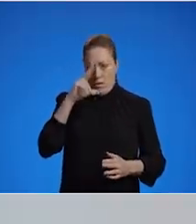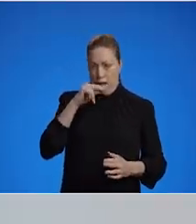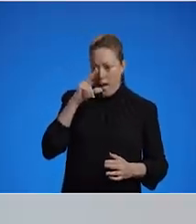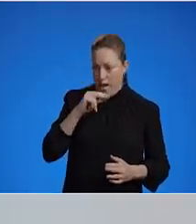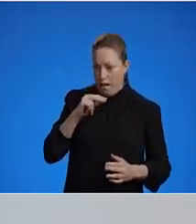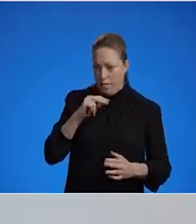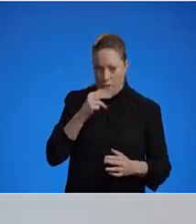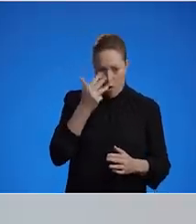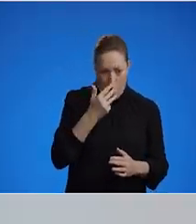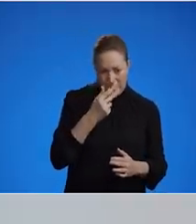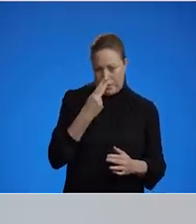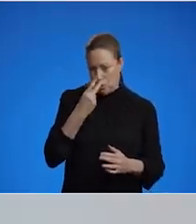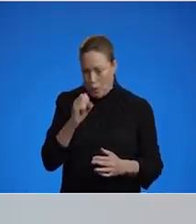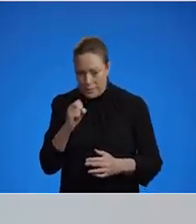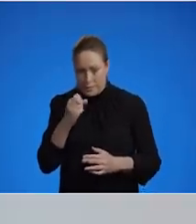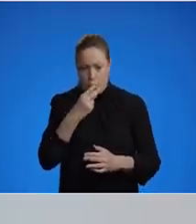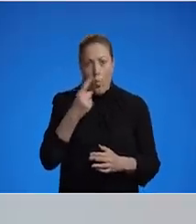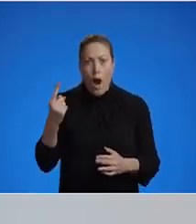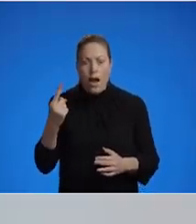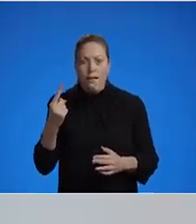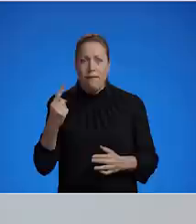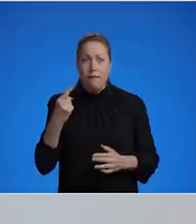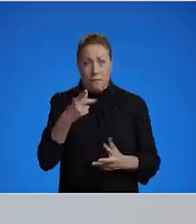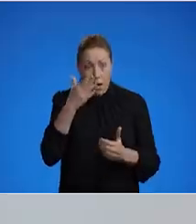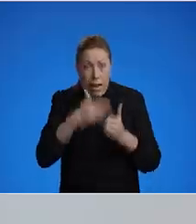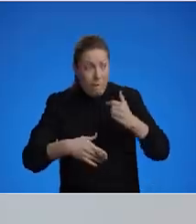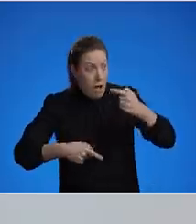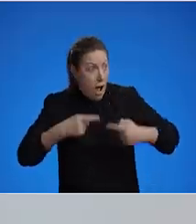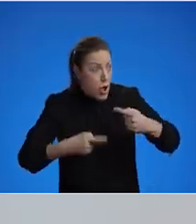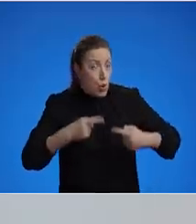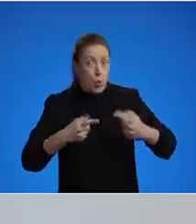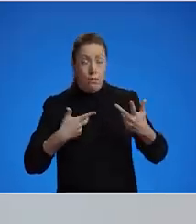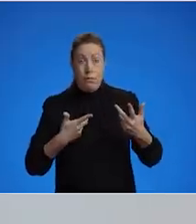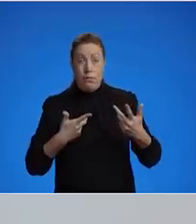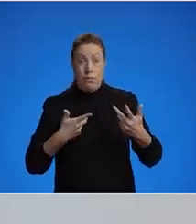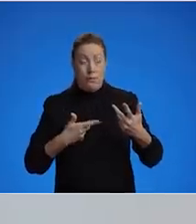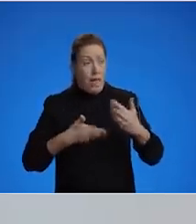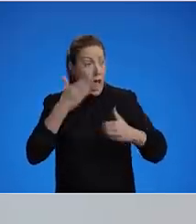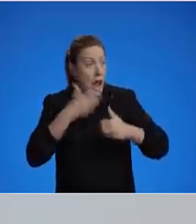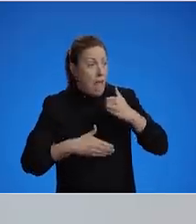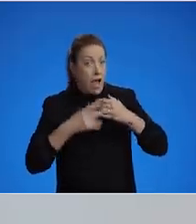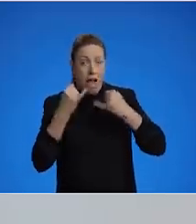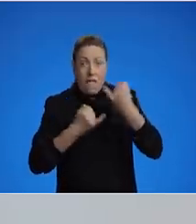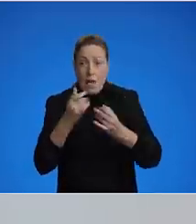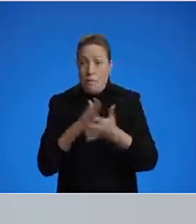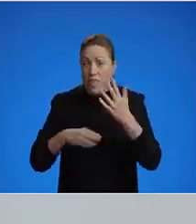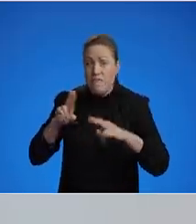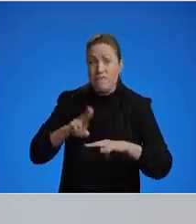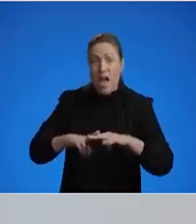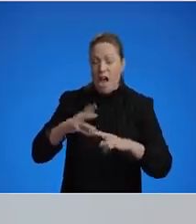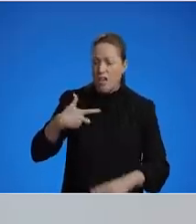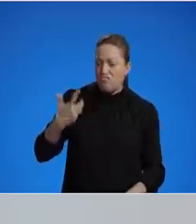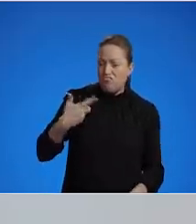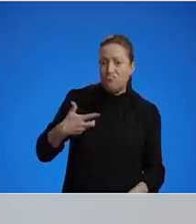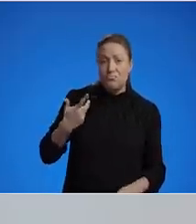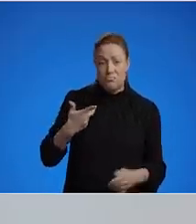earliest days, And now they're in their late teens or early twenties? I mean, did this boy never have an argument With some other kid in the synagogue growing up? Did